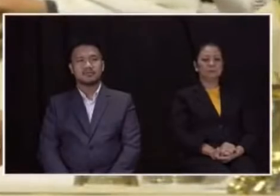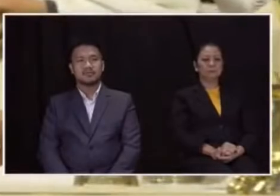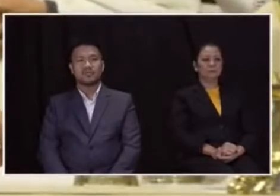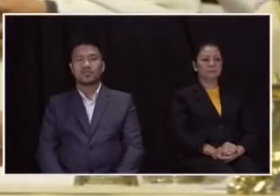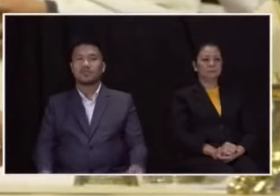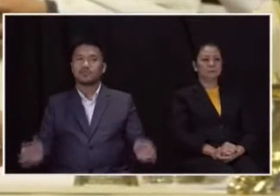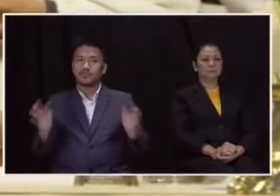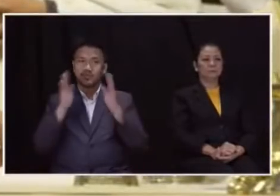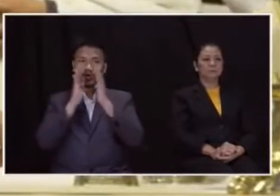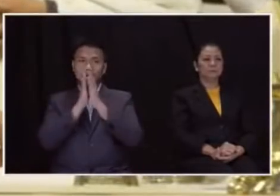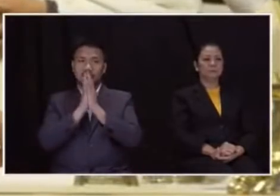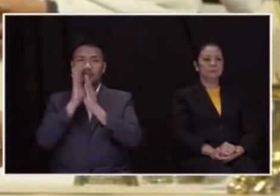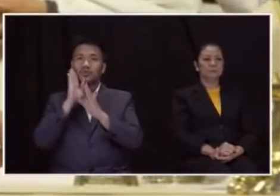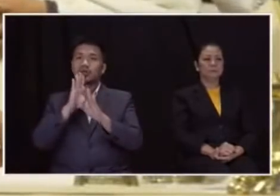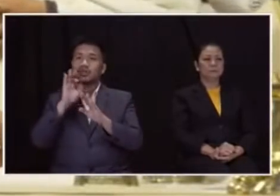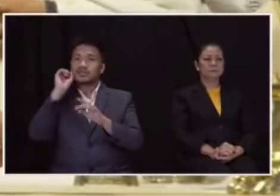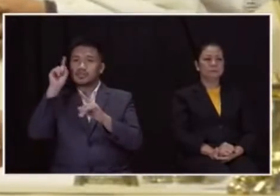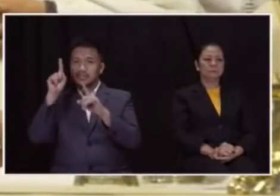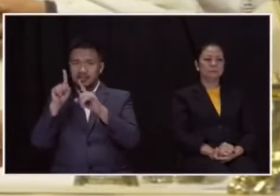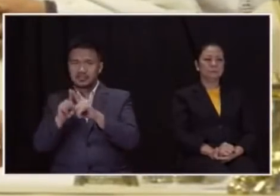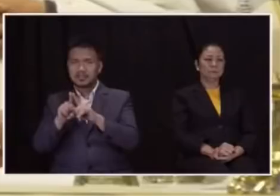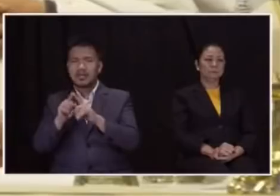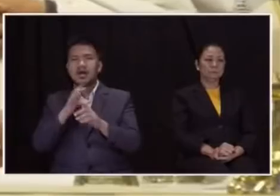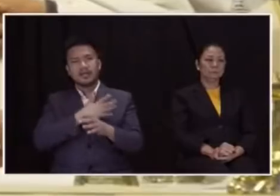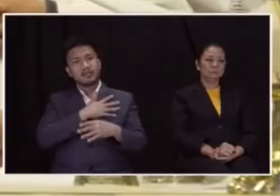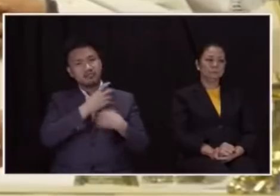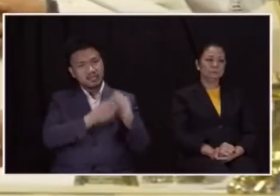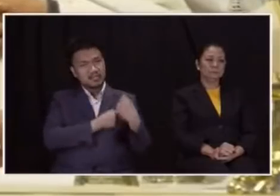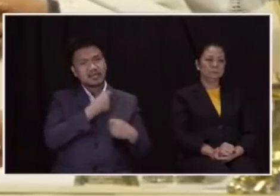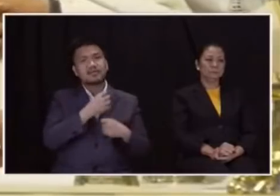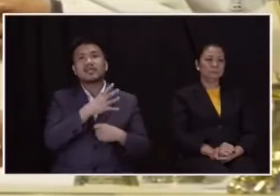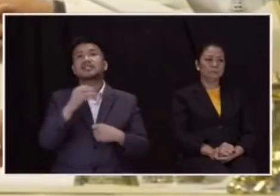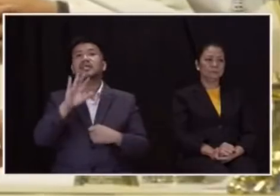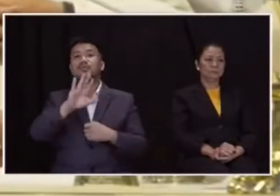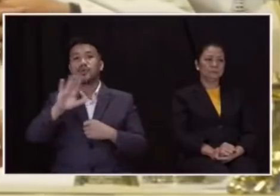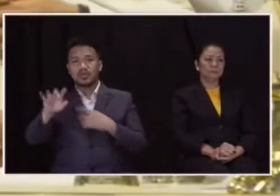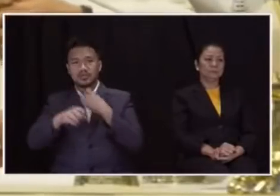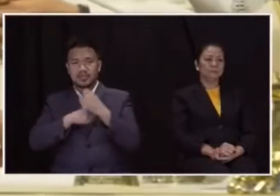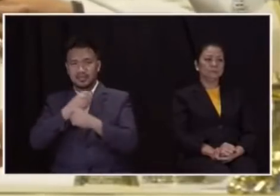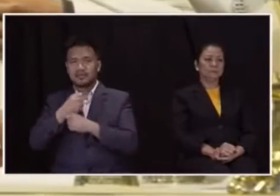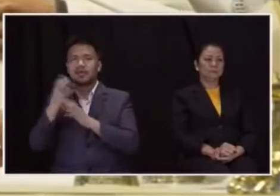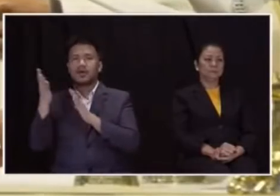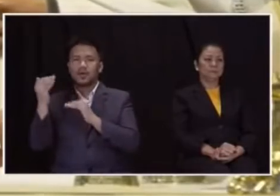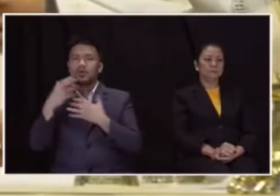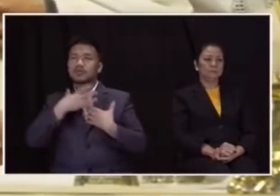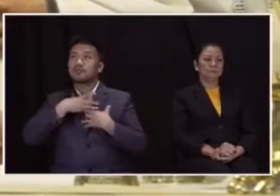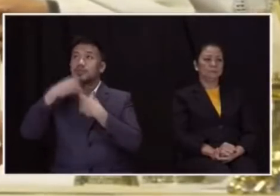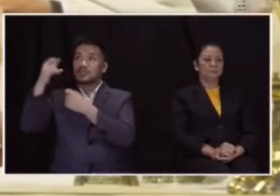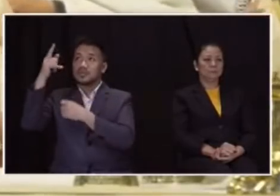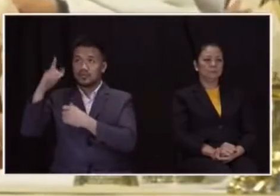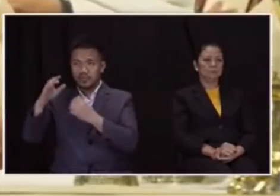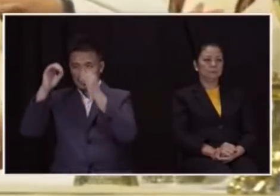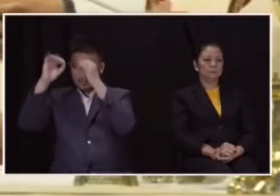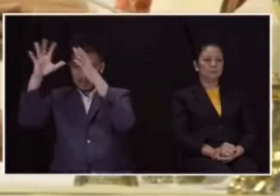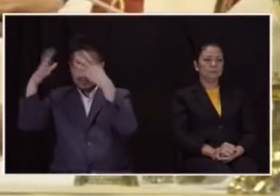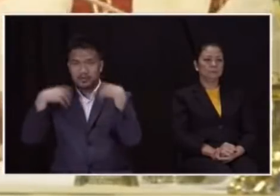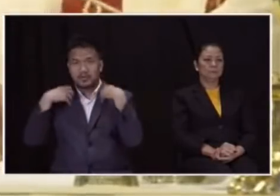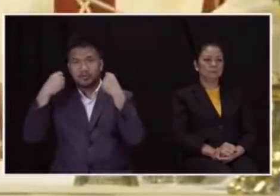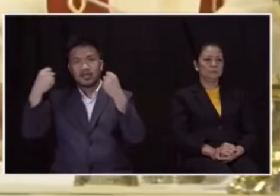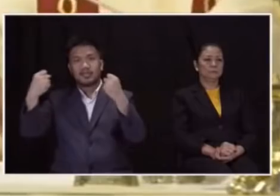pray, brothers and sisters, that my sacrifice and yours may be acceptable to God, the Almighty